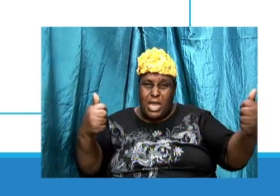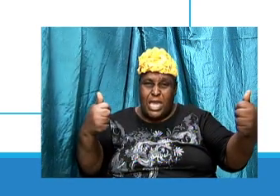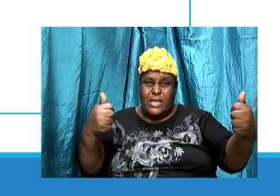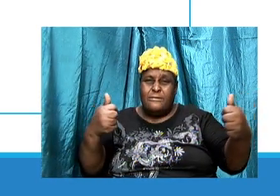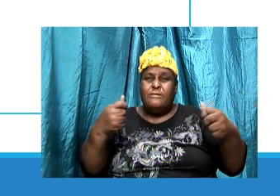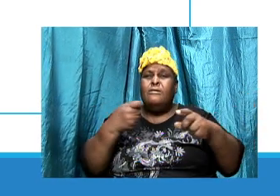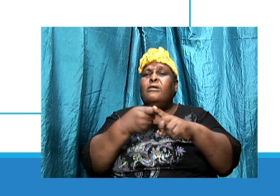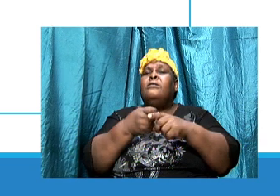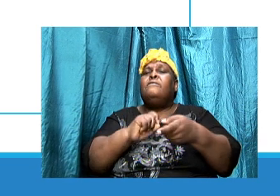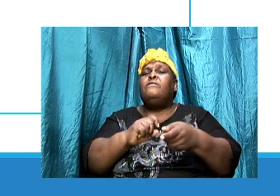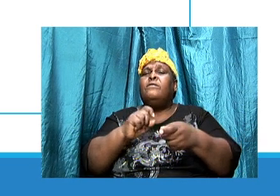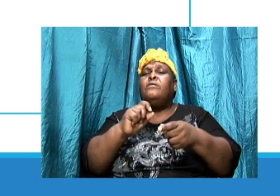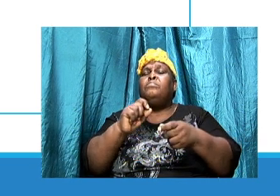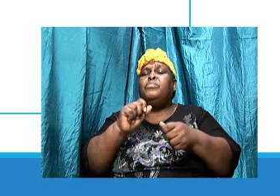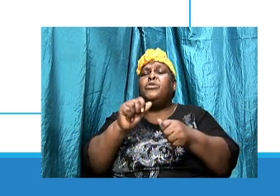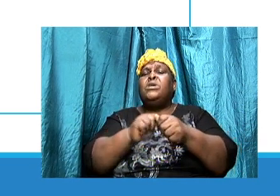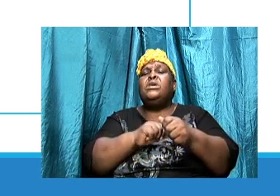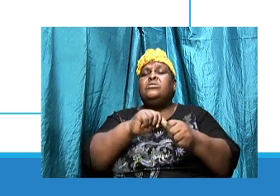know,